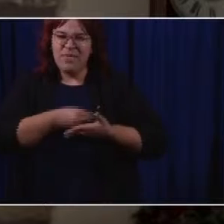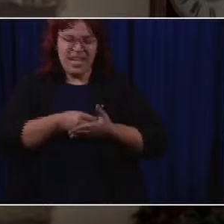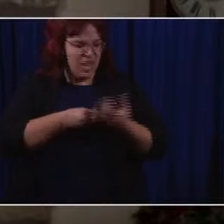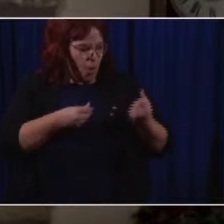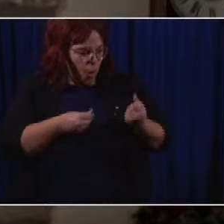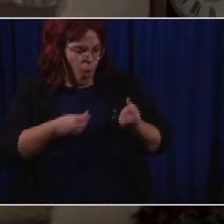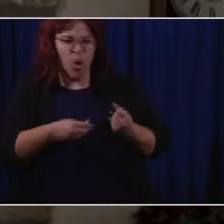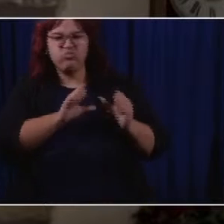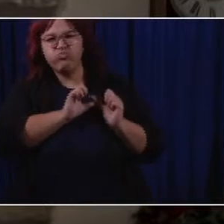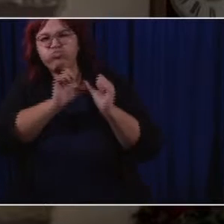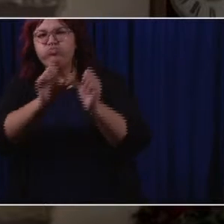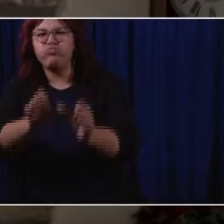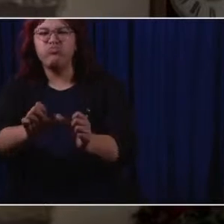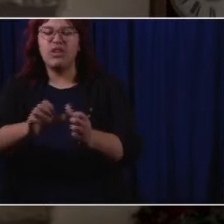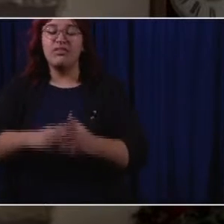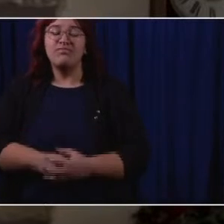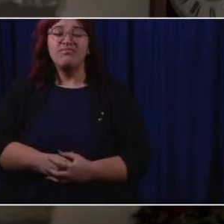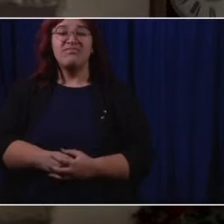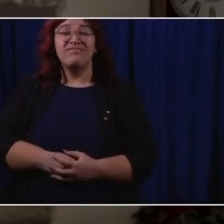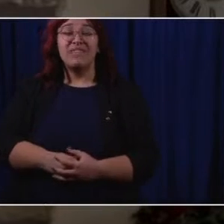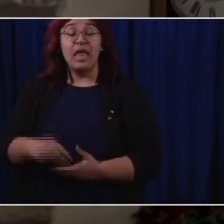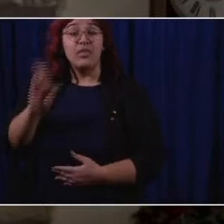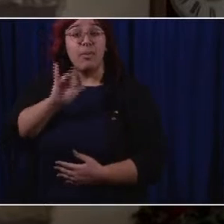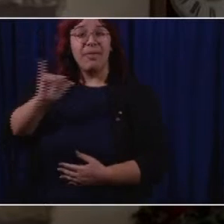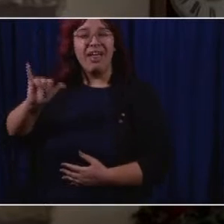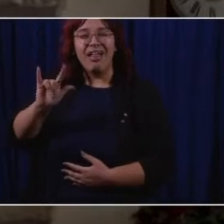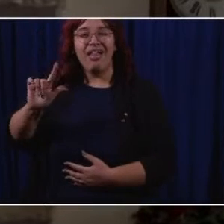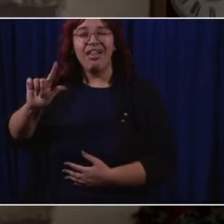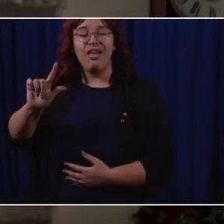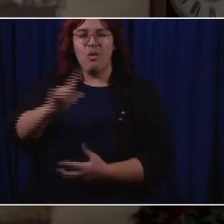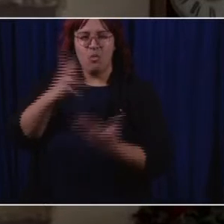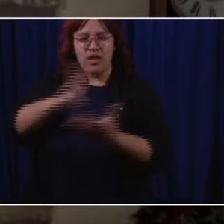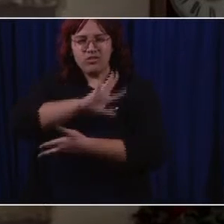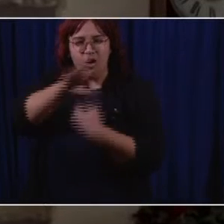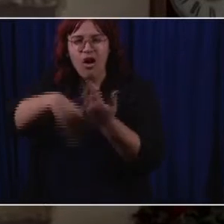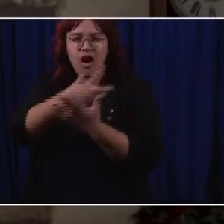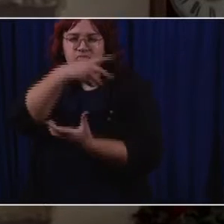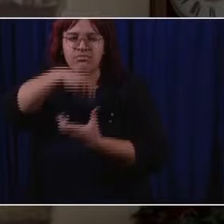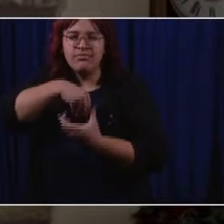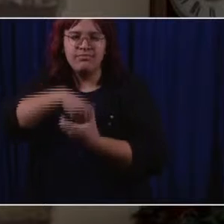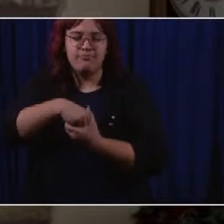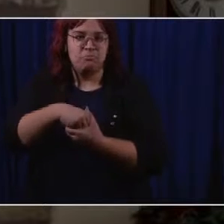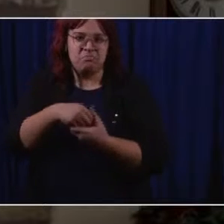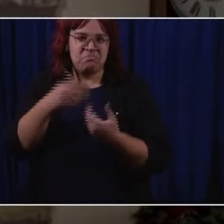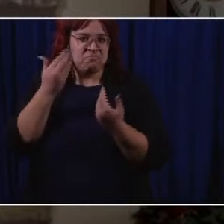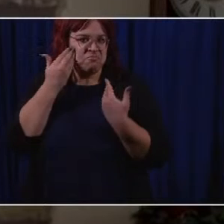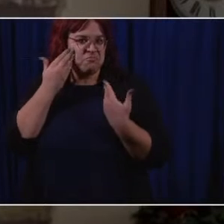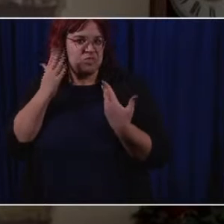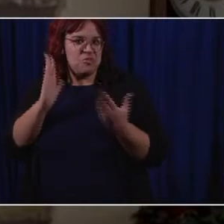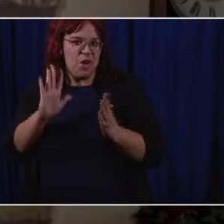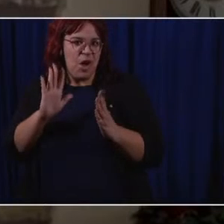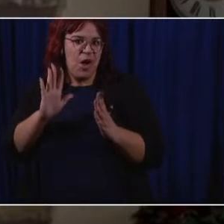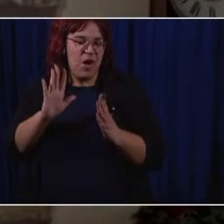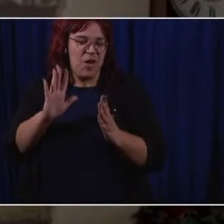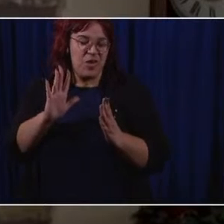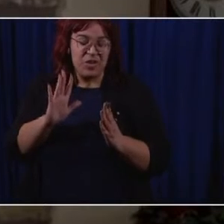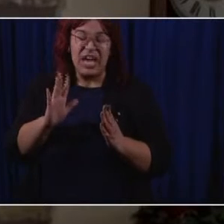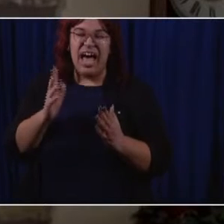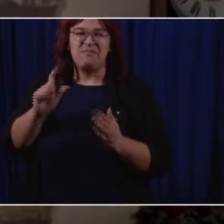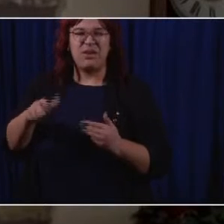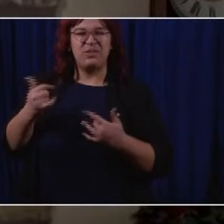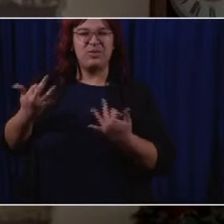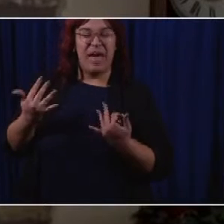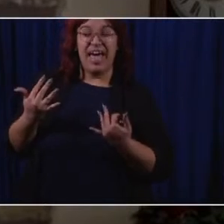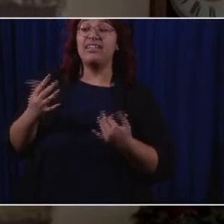my experience in being in Congress is that you don't know fully what's going to pass until it actually